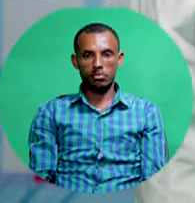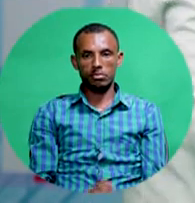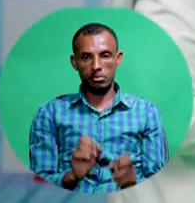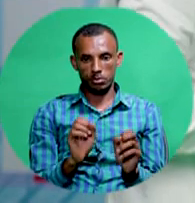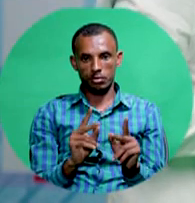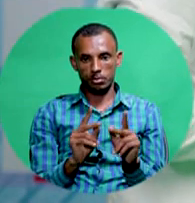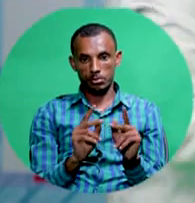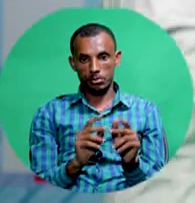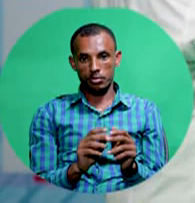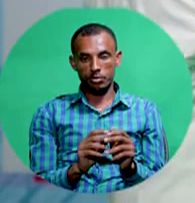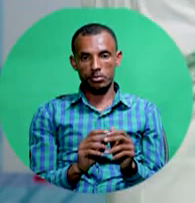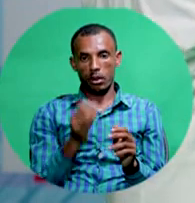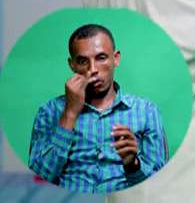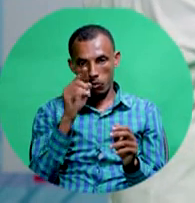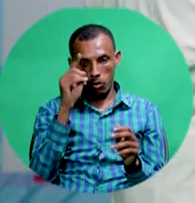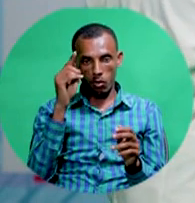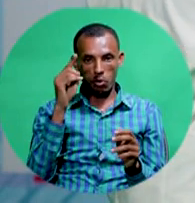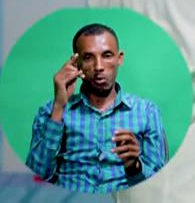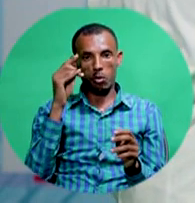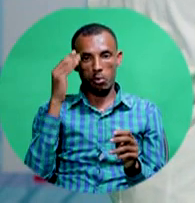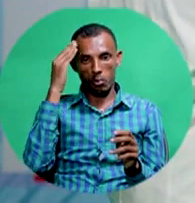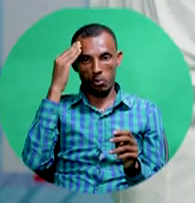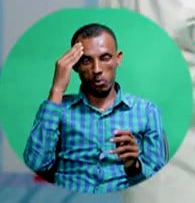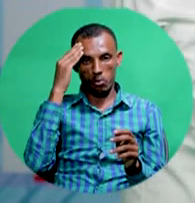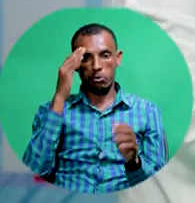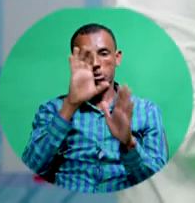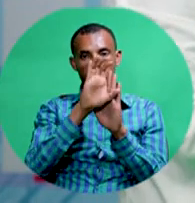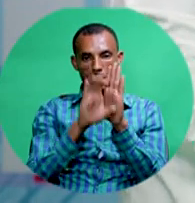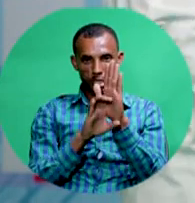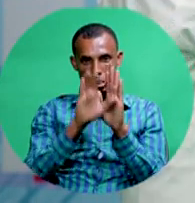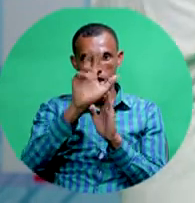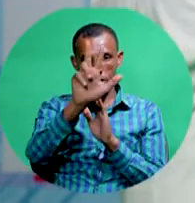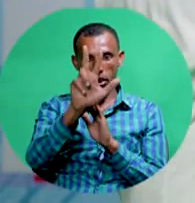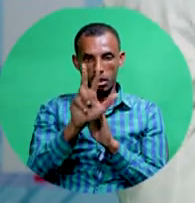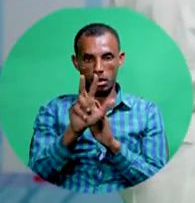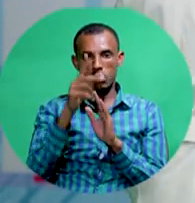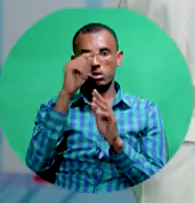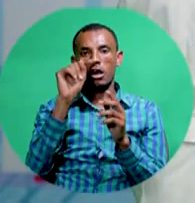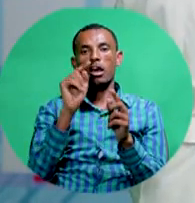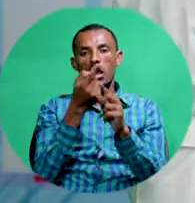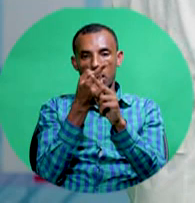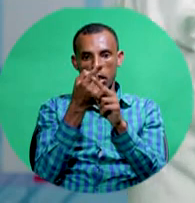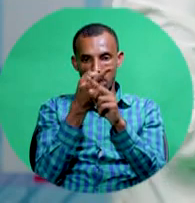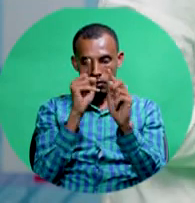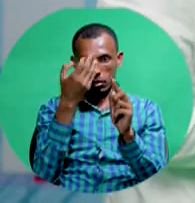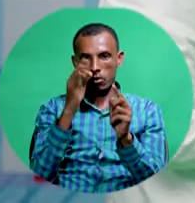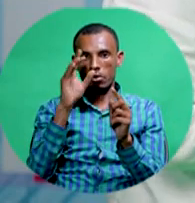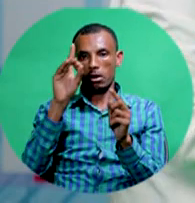Okay, if you remember, in chapter 3, the derivative of e raised to